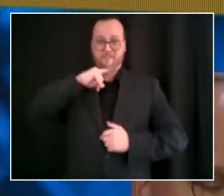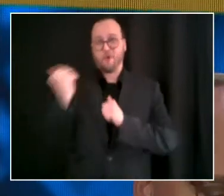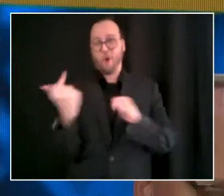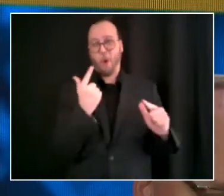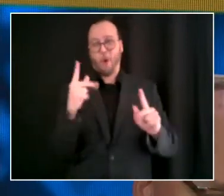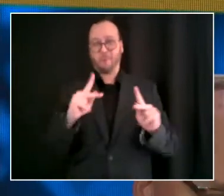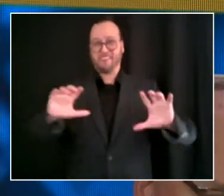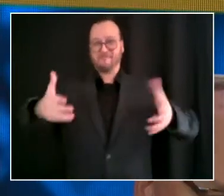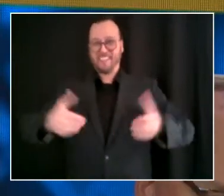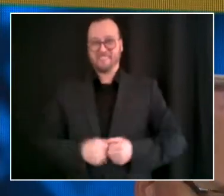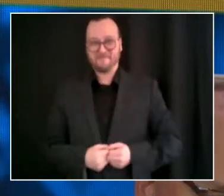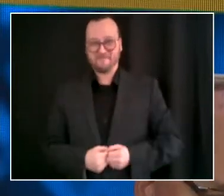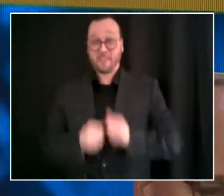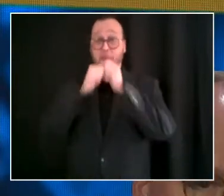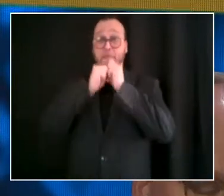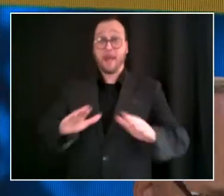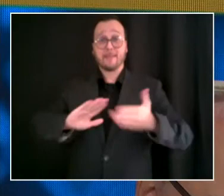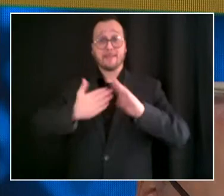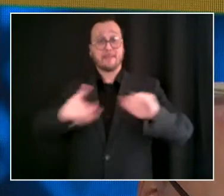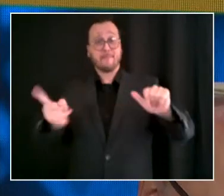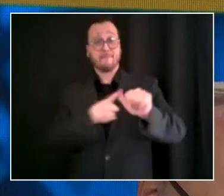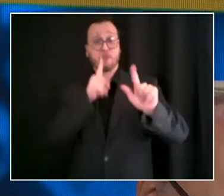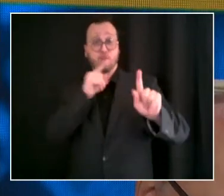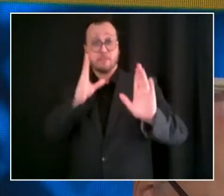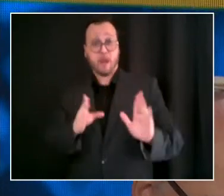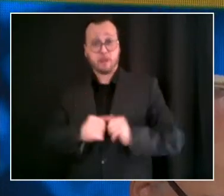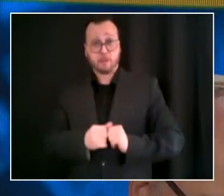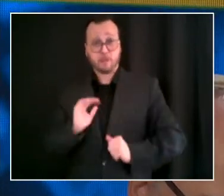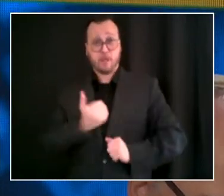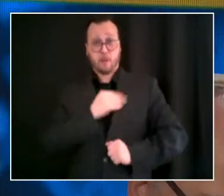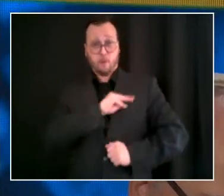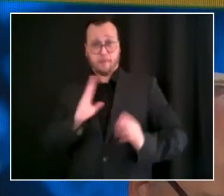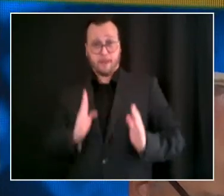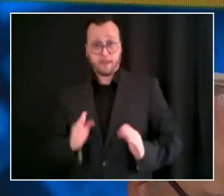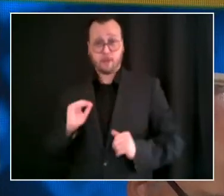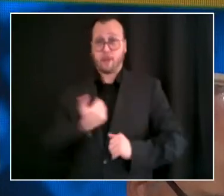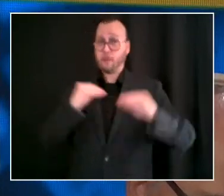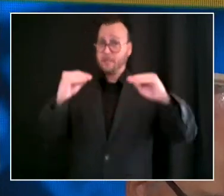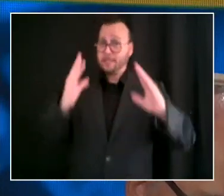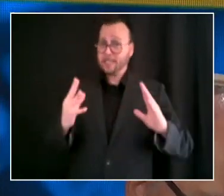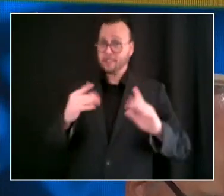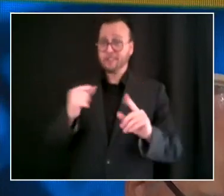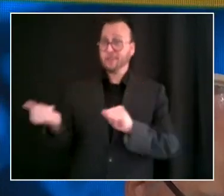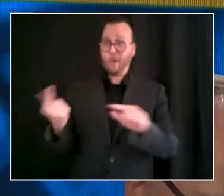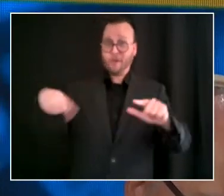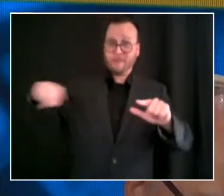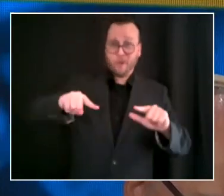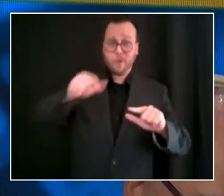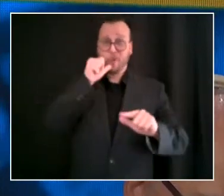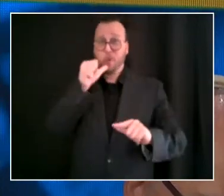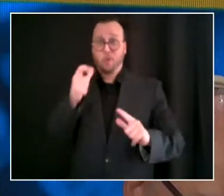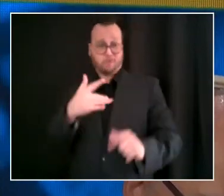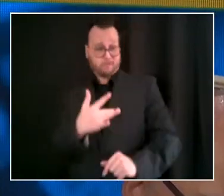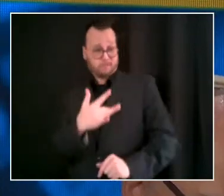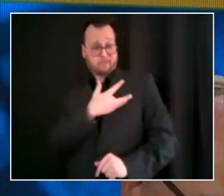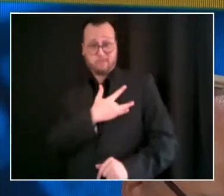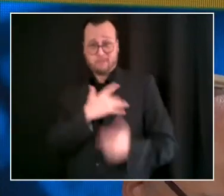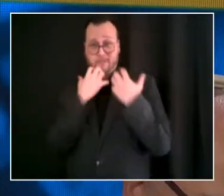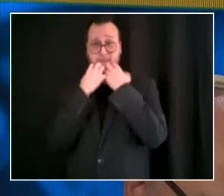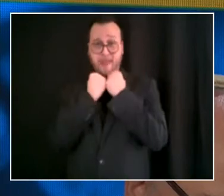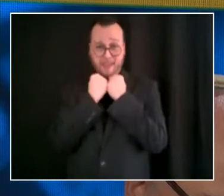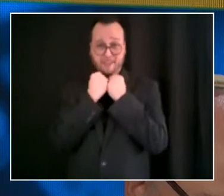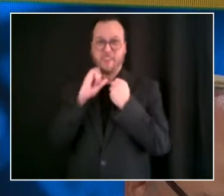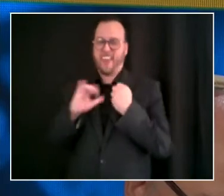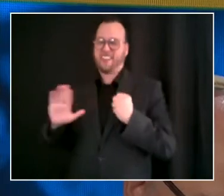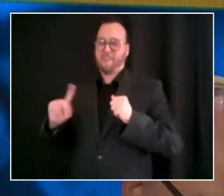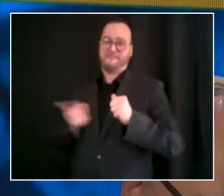Bless our city's first responders, our mayor, our teachers, and all those for whom compassion is a first response